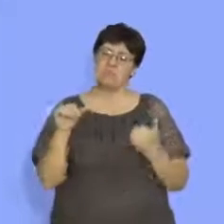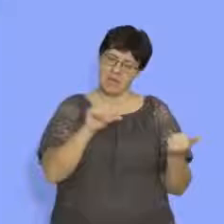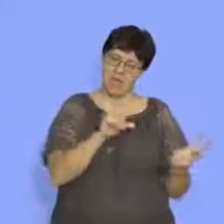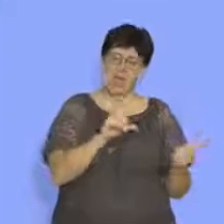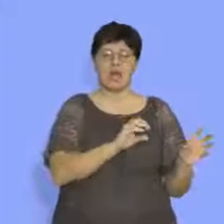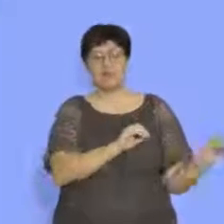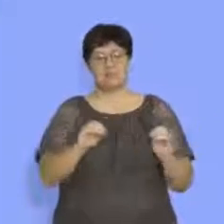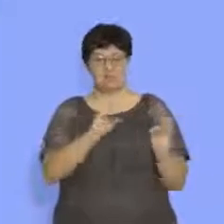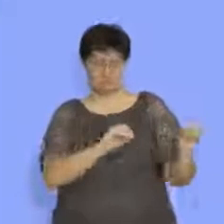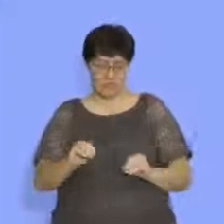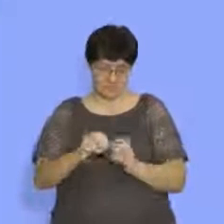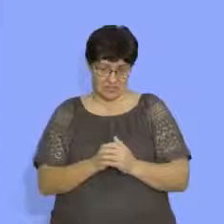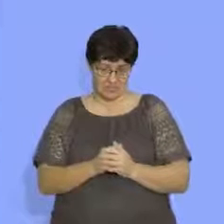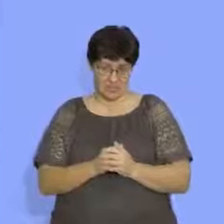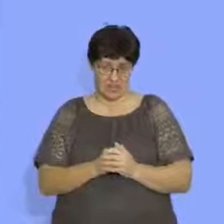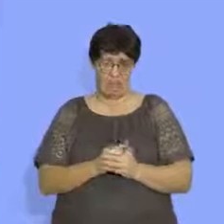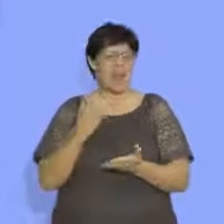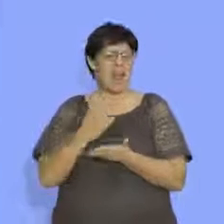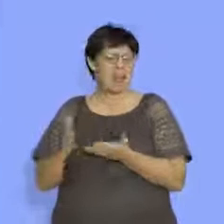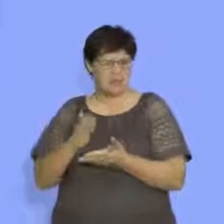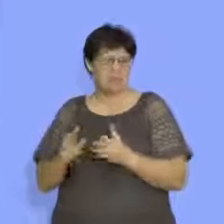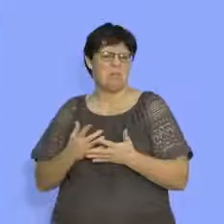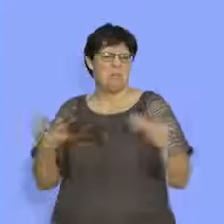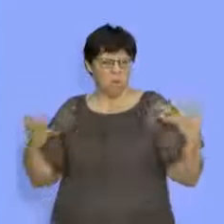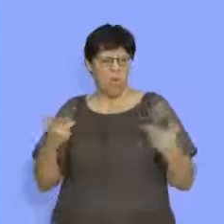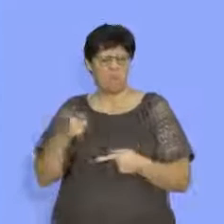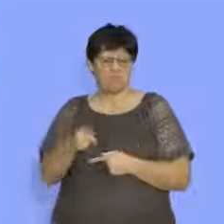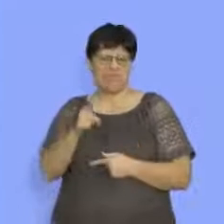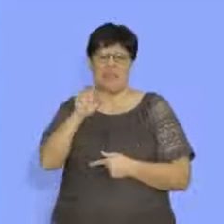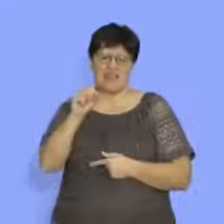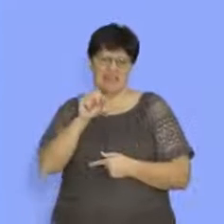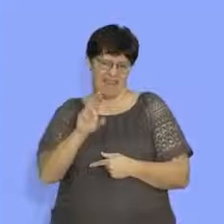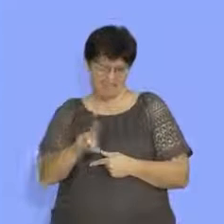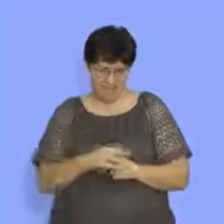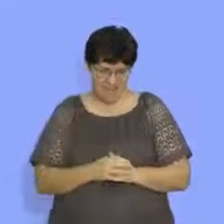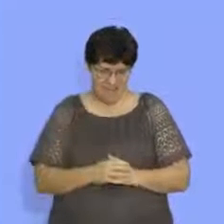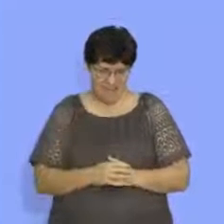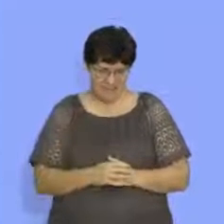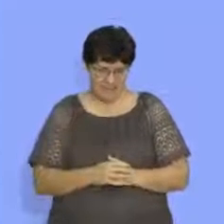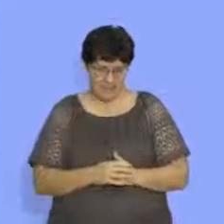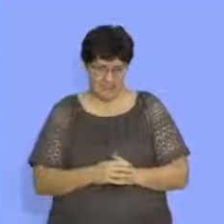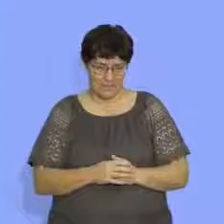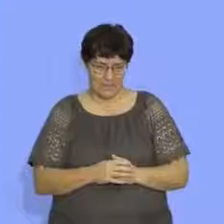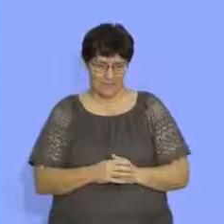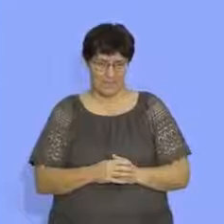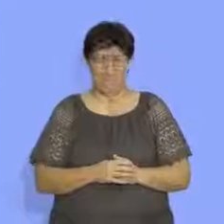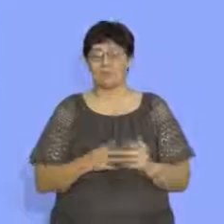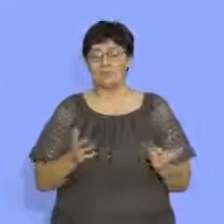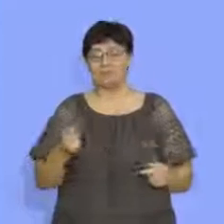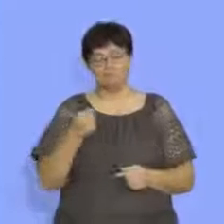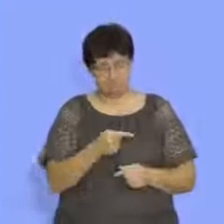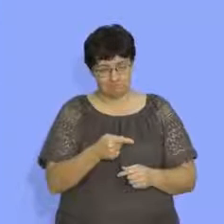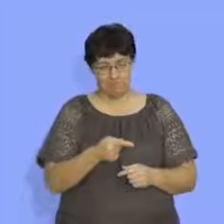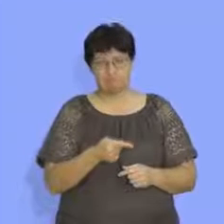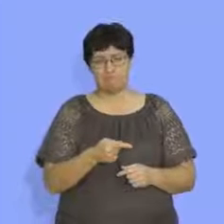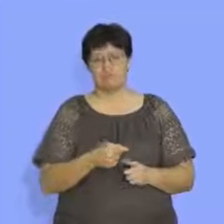the substitution method. The elimination is mainly only when it's a linear equation that you have. But